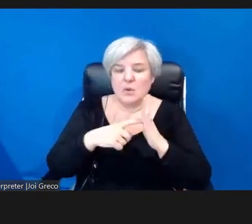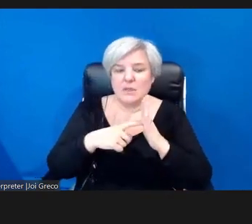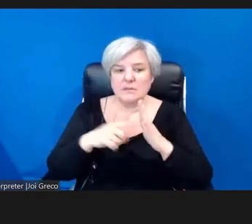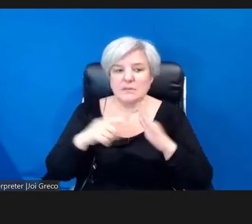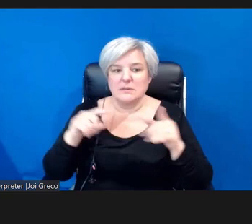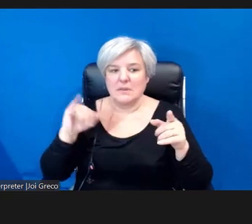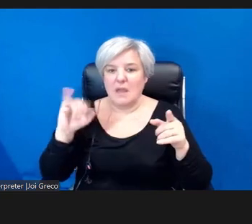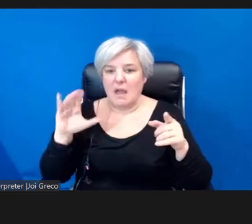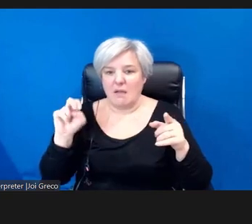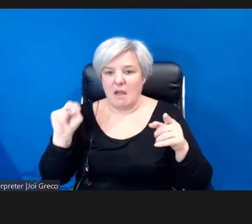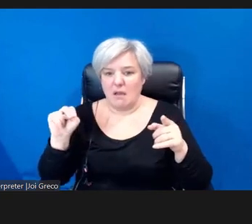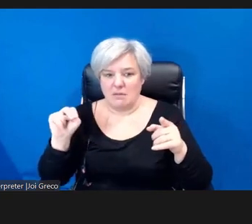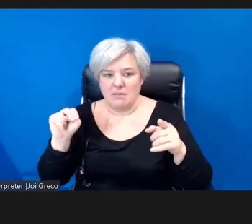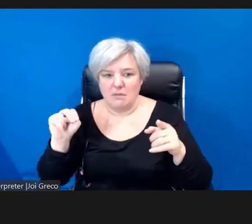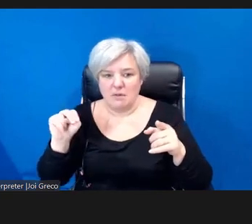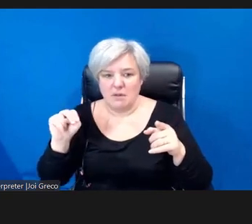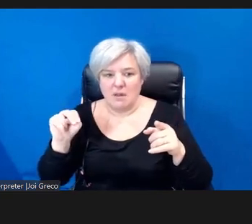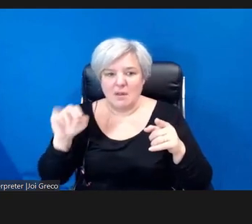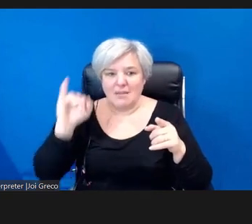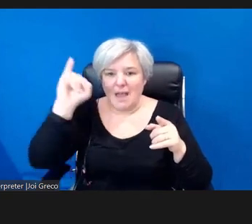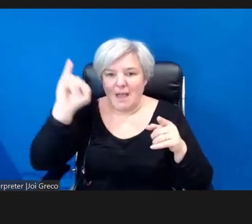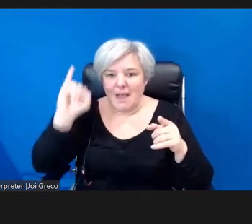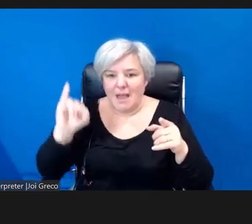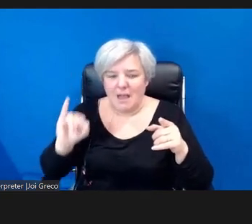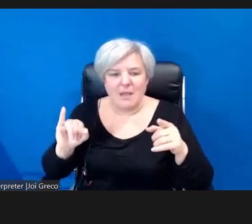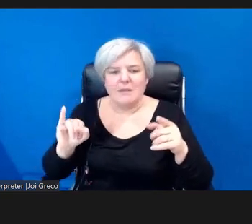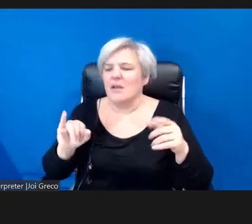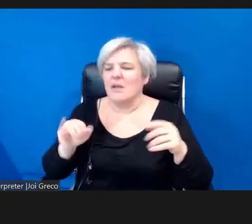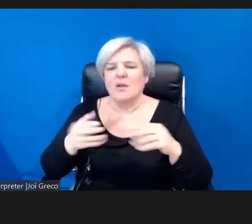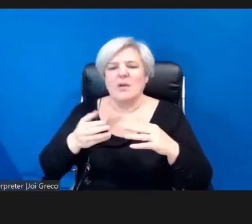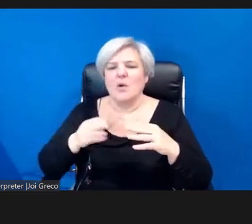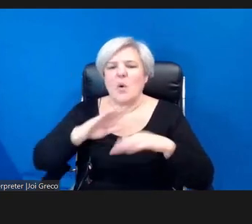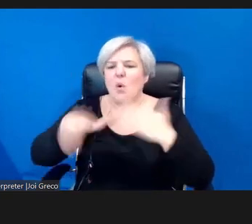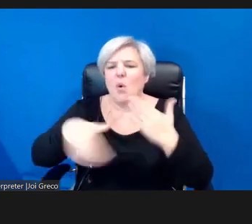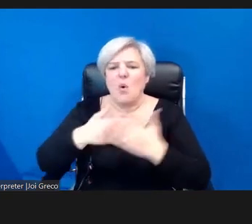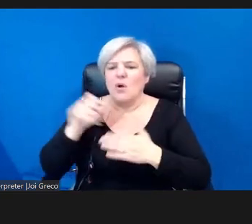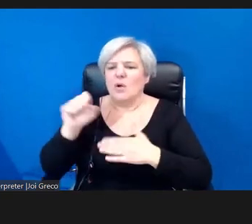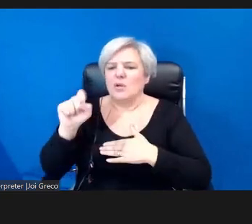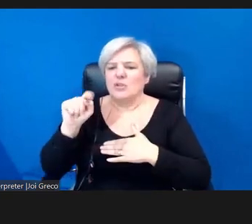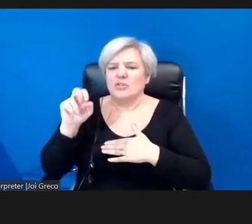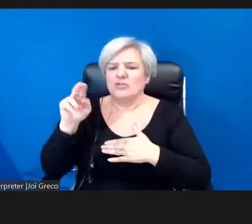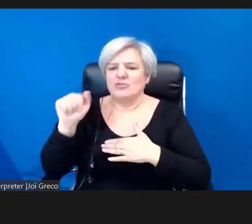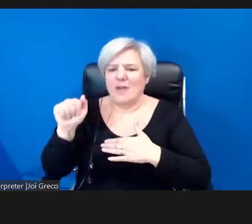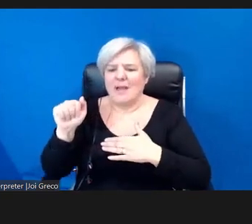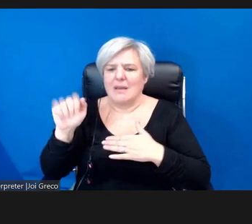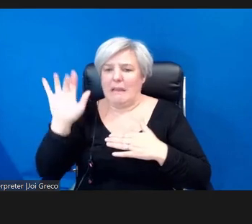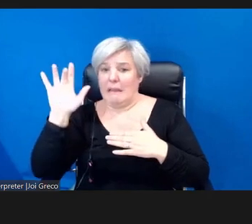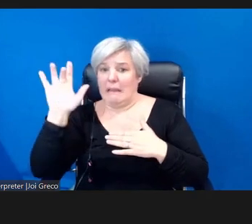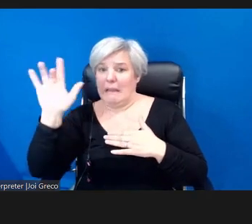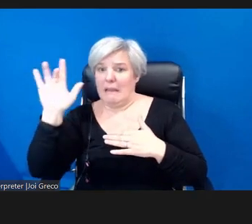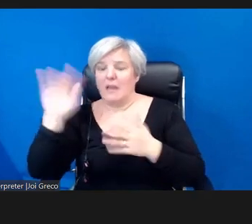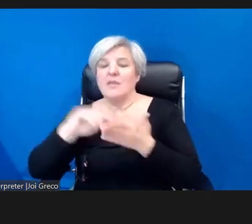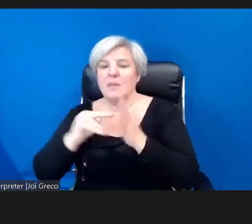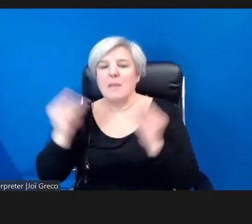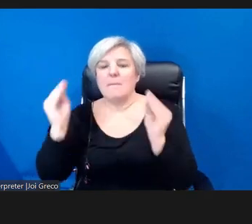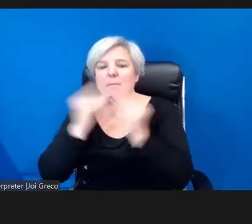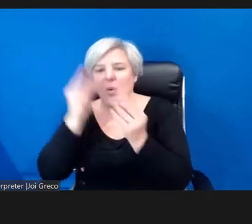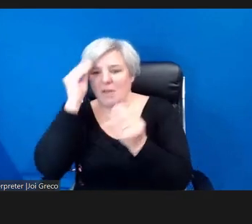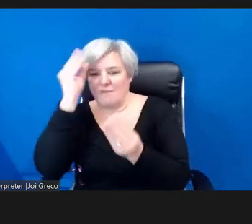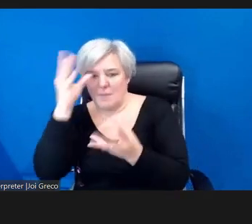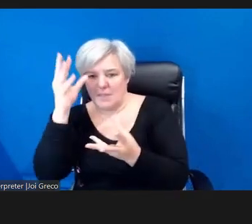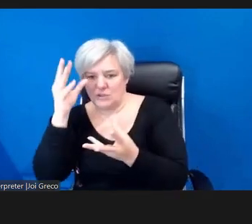Randy mentioned earlier. These are available throughout Strata to provide more information on the standard of care and additional links